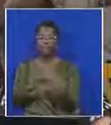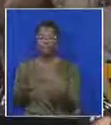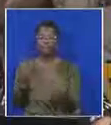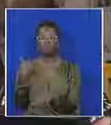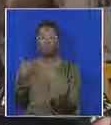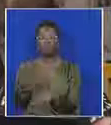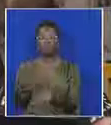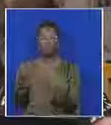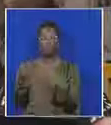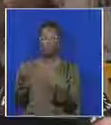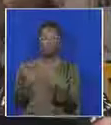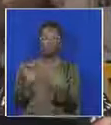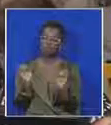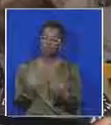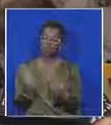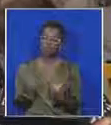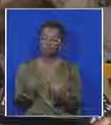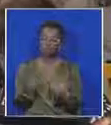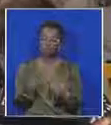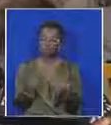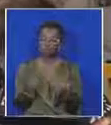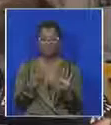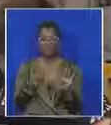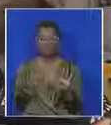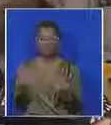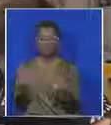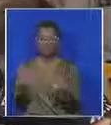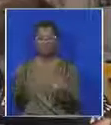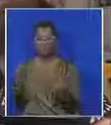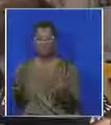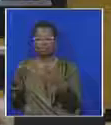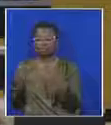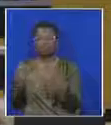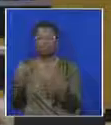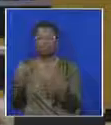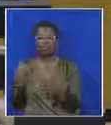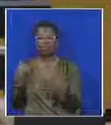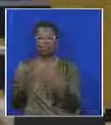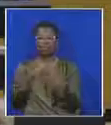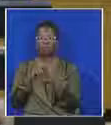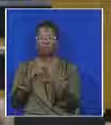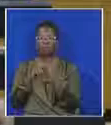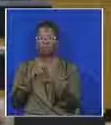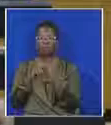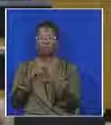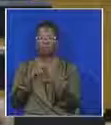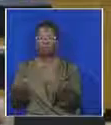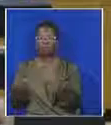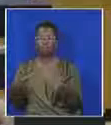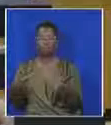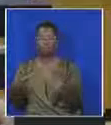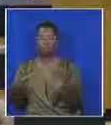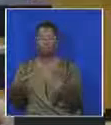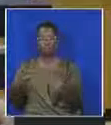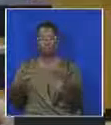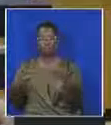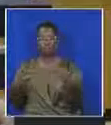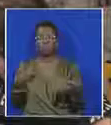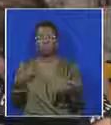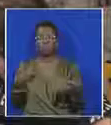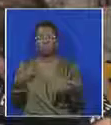but you did nothing. In 1989, scab workers were thrown out of moving trains. 30 people died, but you did